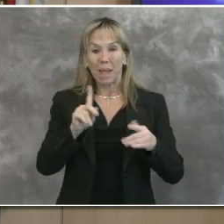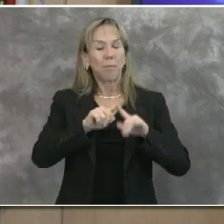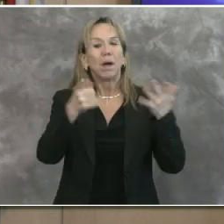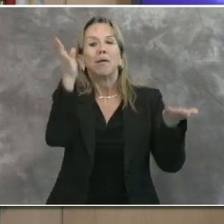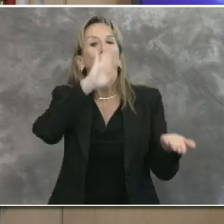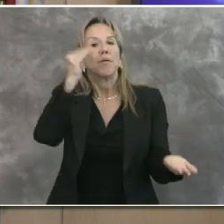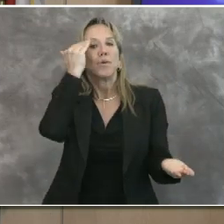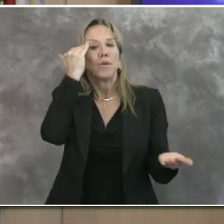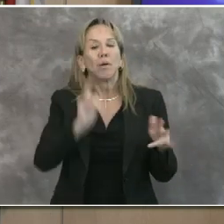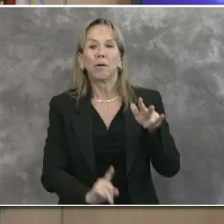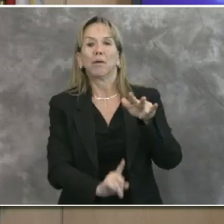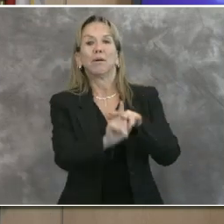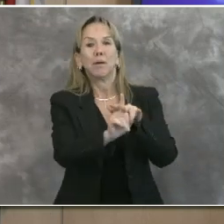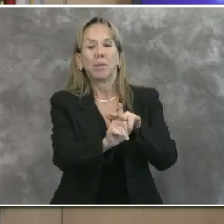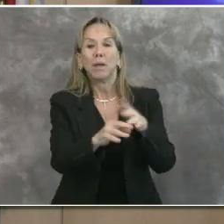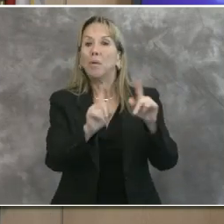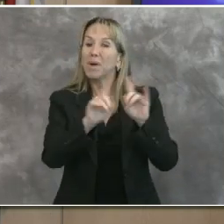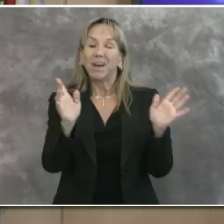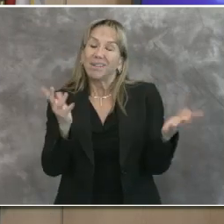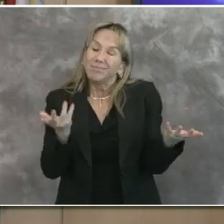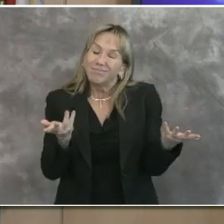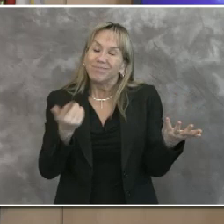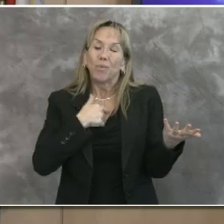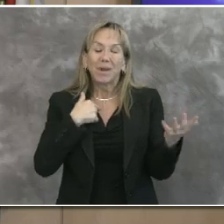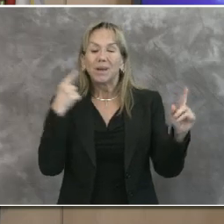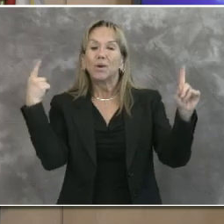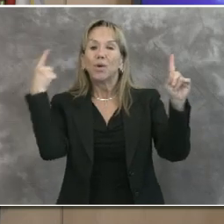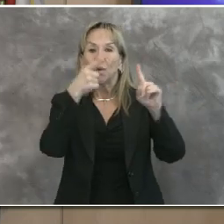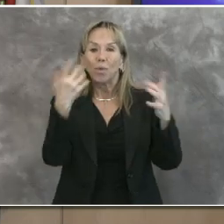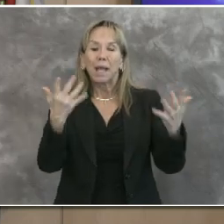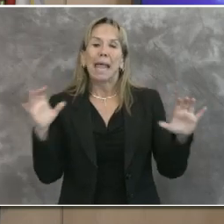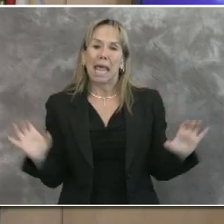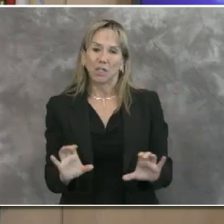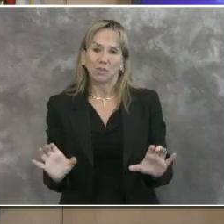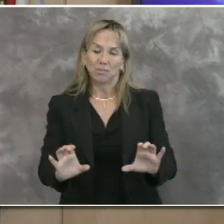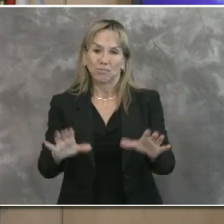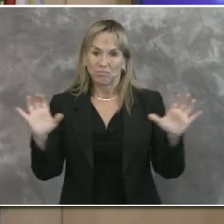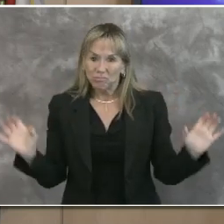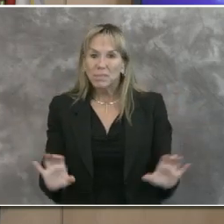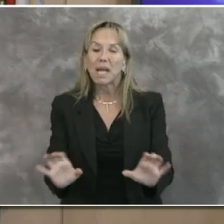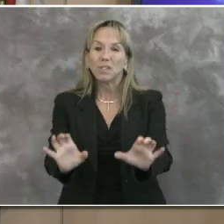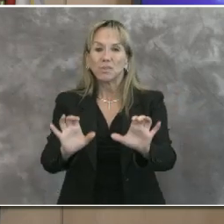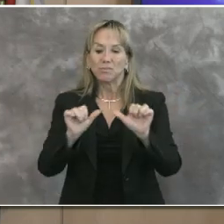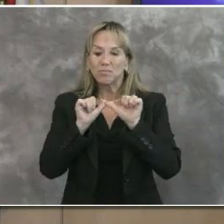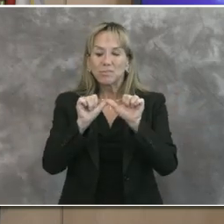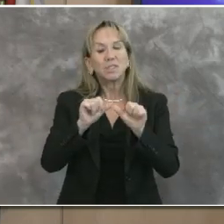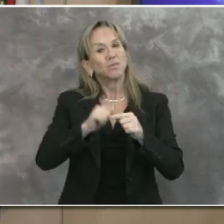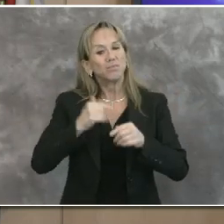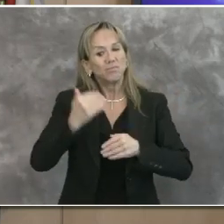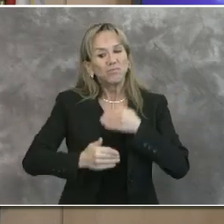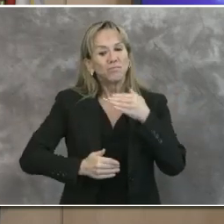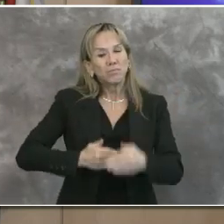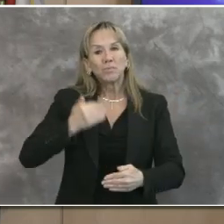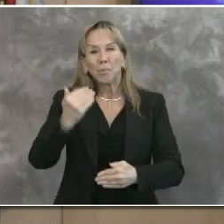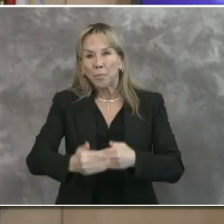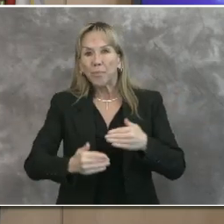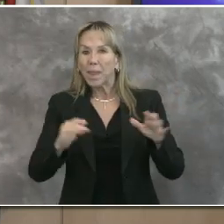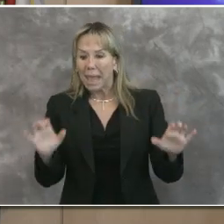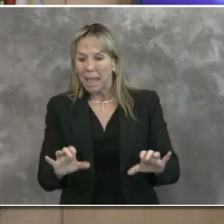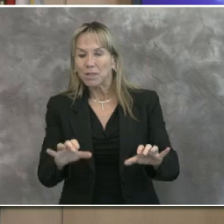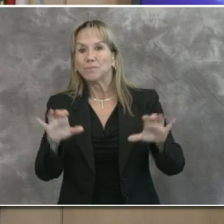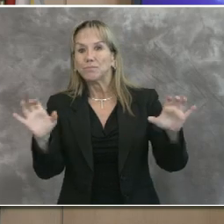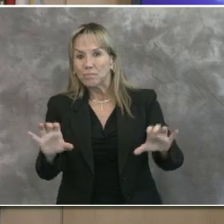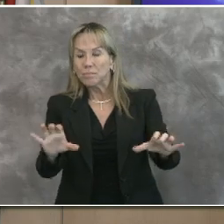interest. But the goal is to take action. The goal is to create forward progress, but create forward progress in a way